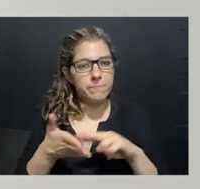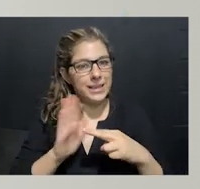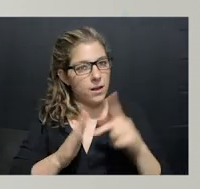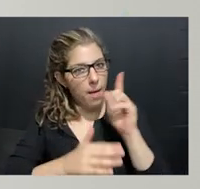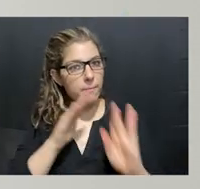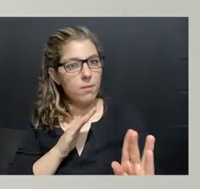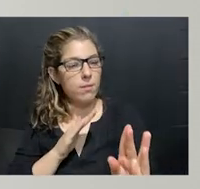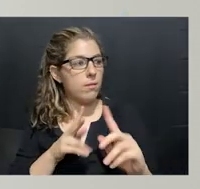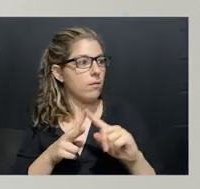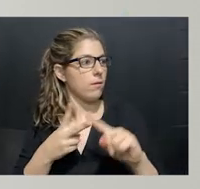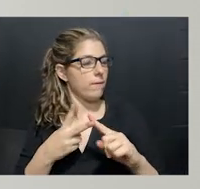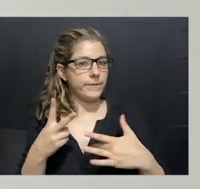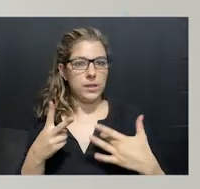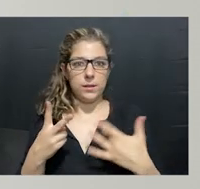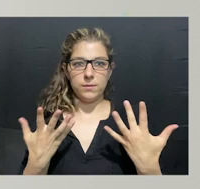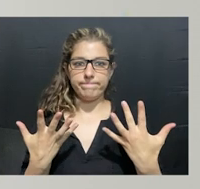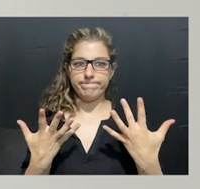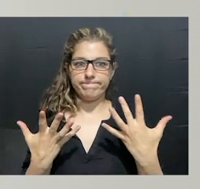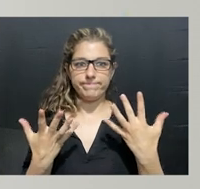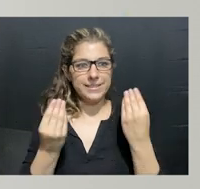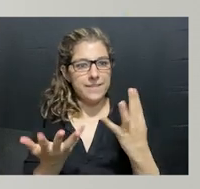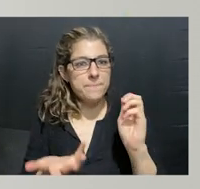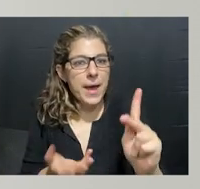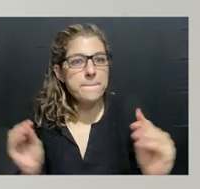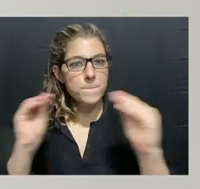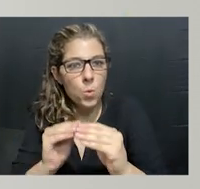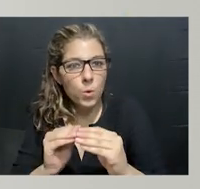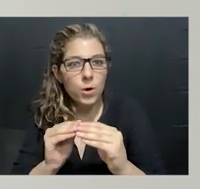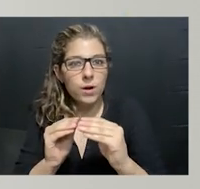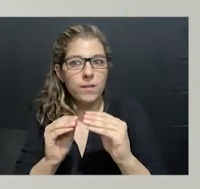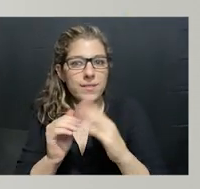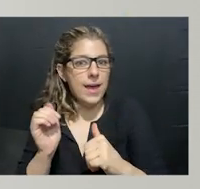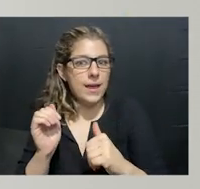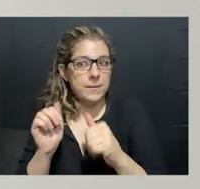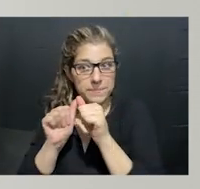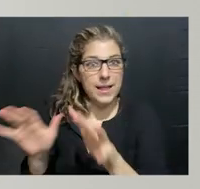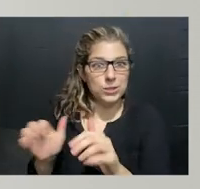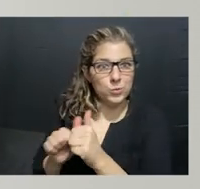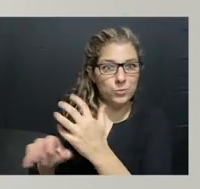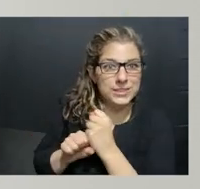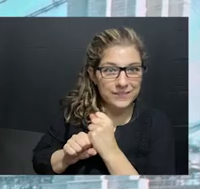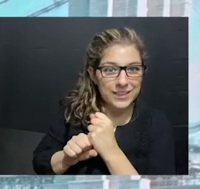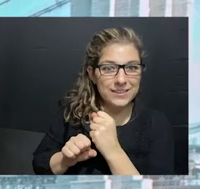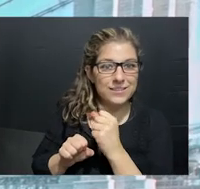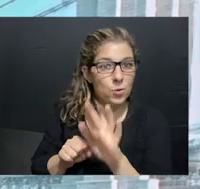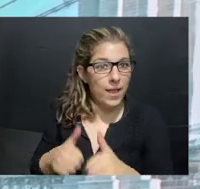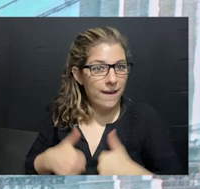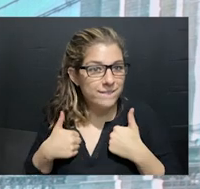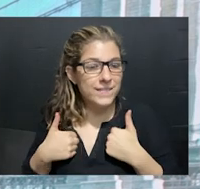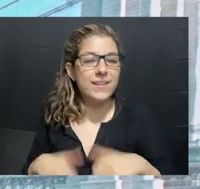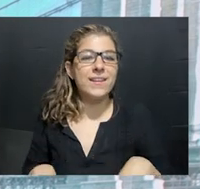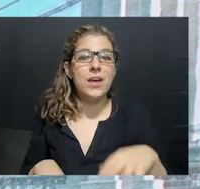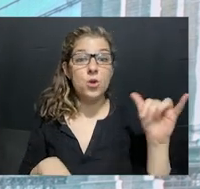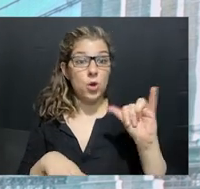with an inclination to give back more than you've been blessed to receive in one's life, and also